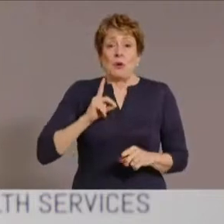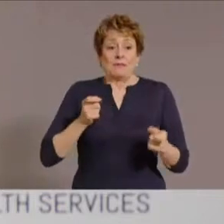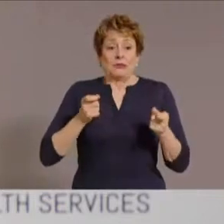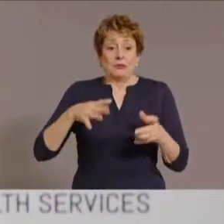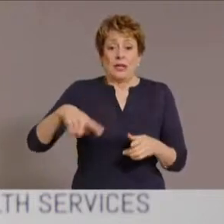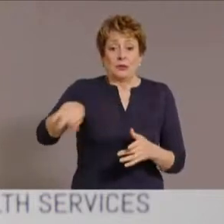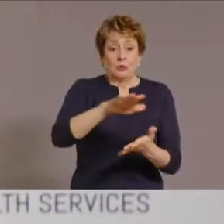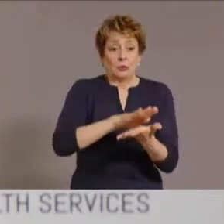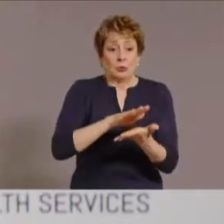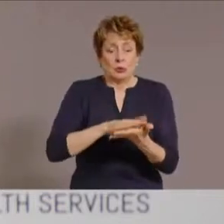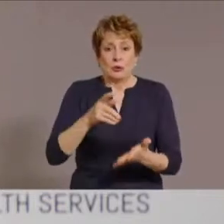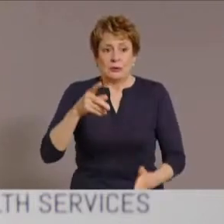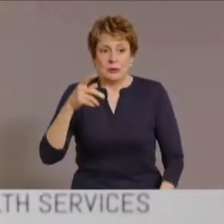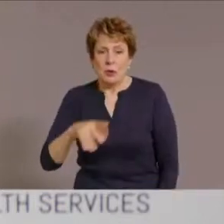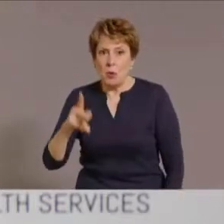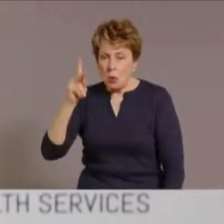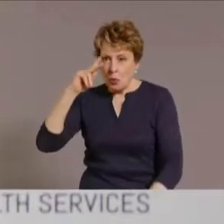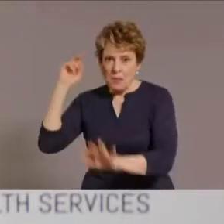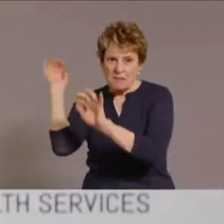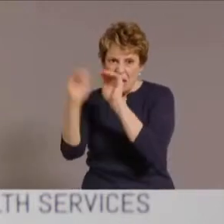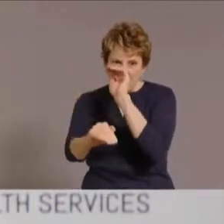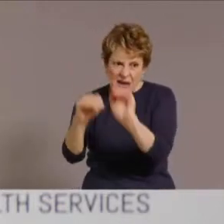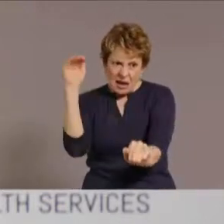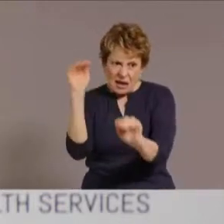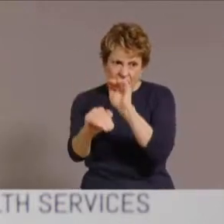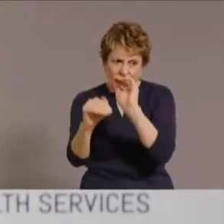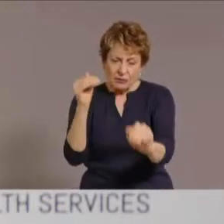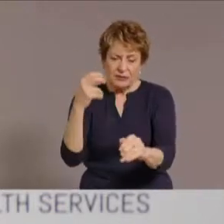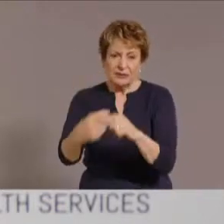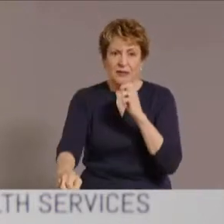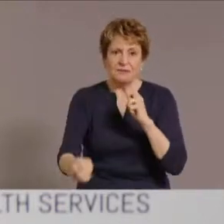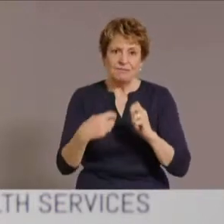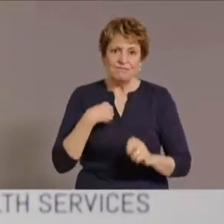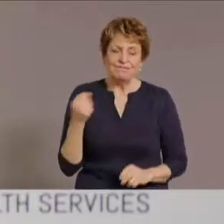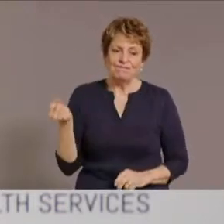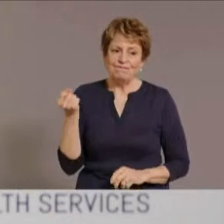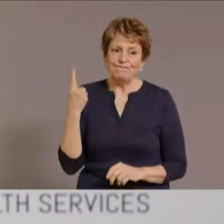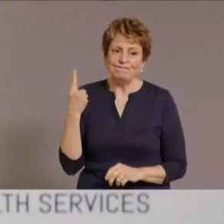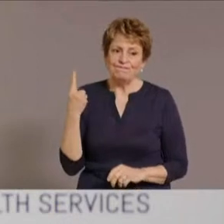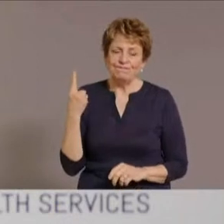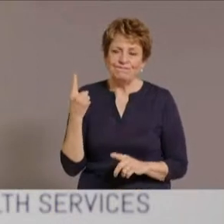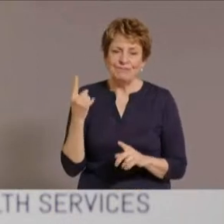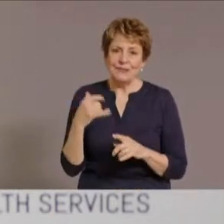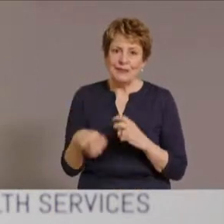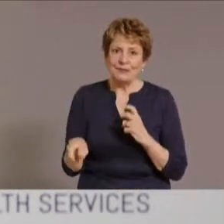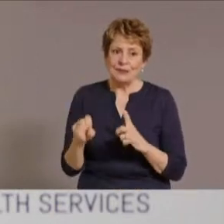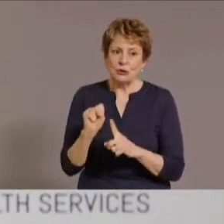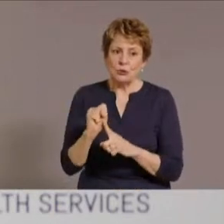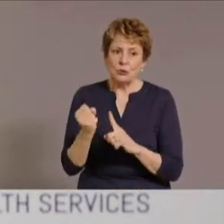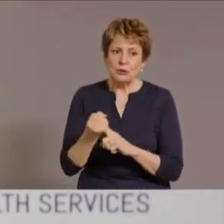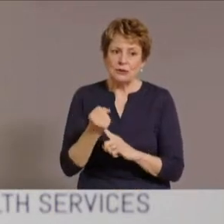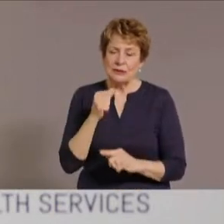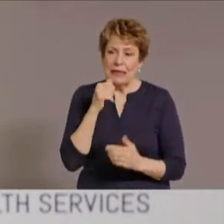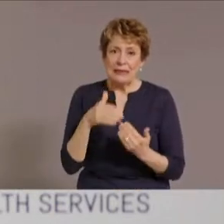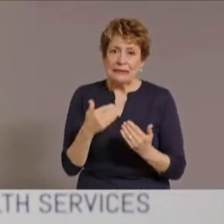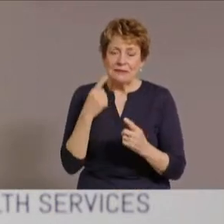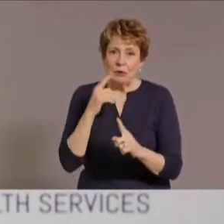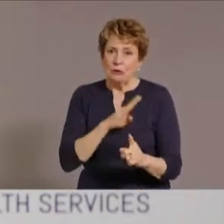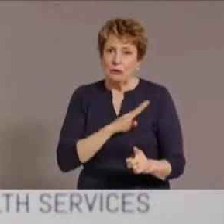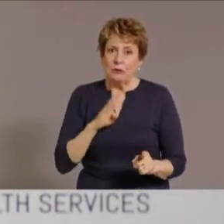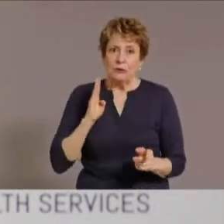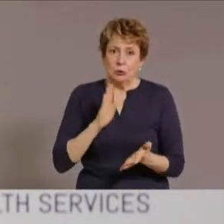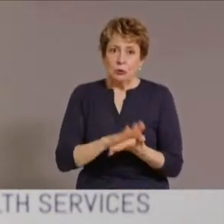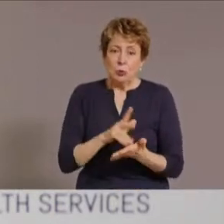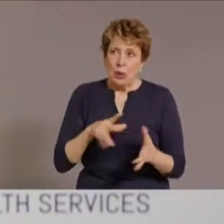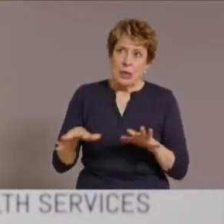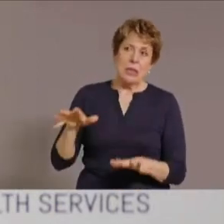right thing for the community in those tough situations. So obviously it doesn't seem like it was easy for these folks. Two, you know, obviously